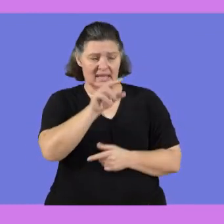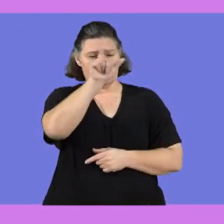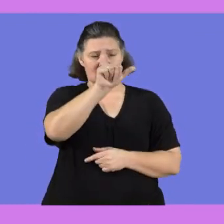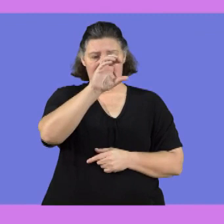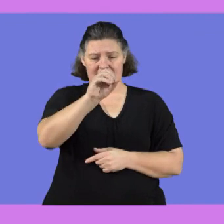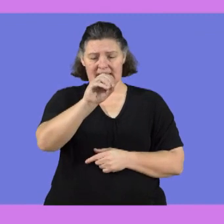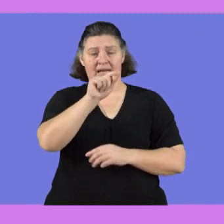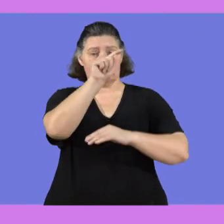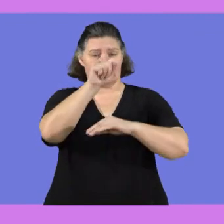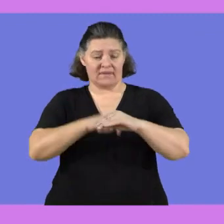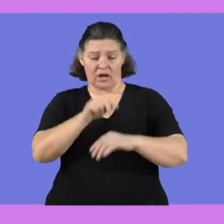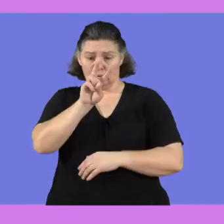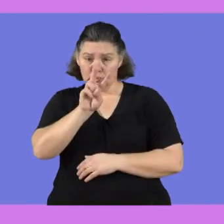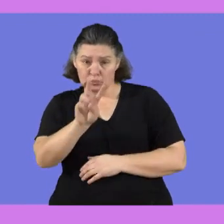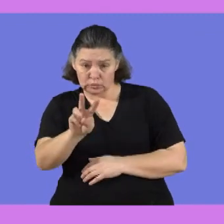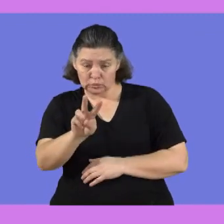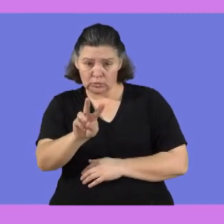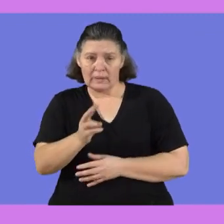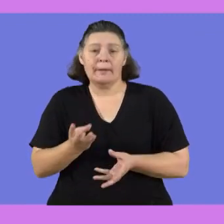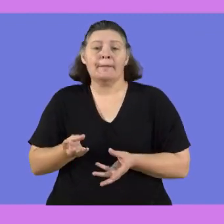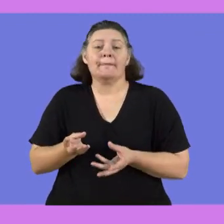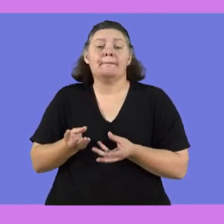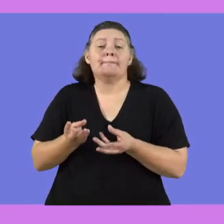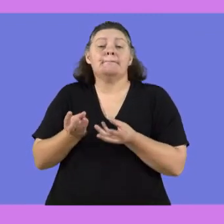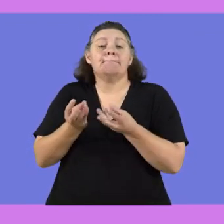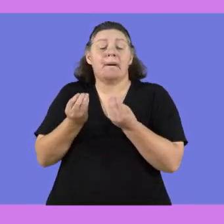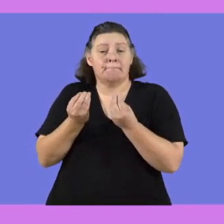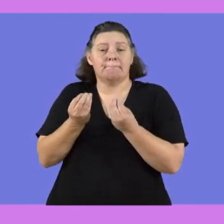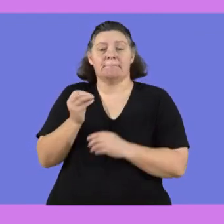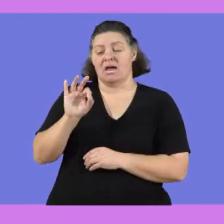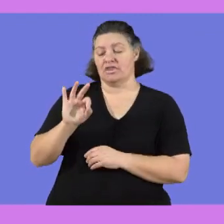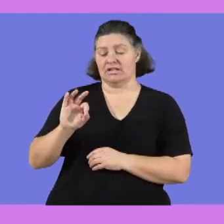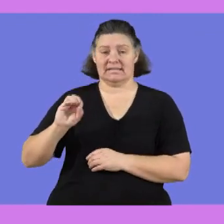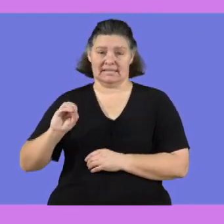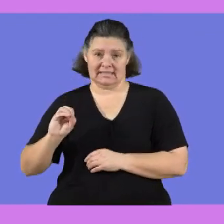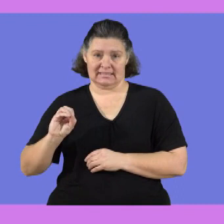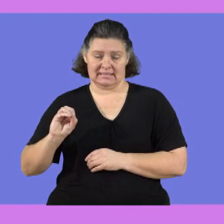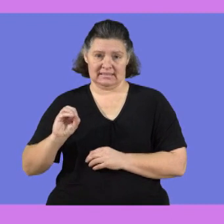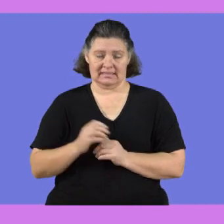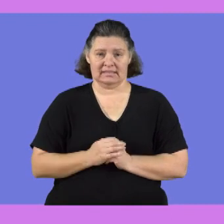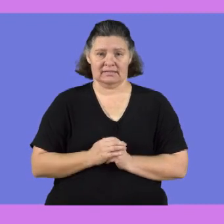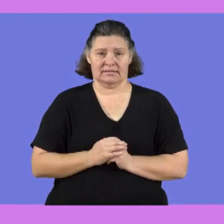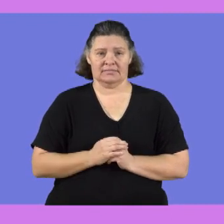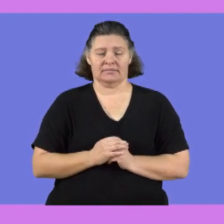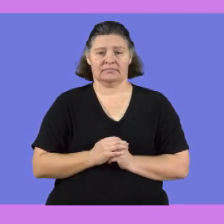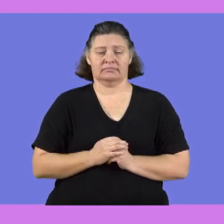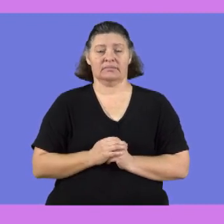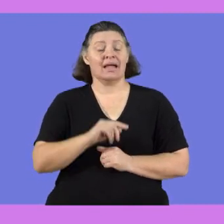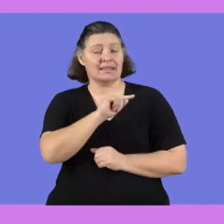we will have 60 divide by 2. And as we divide 60 by 2, we get